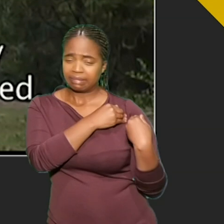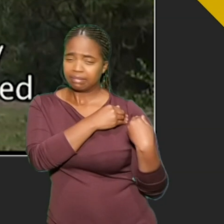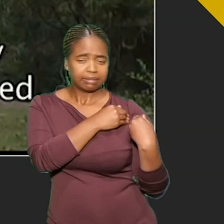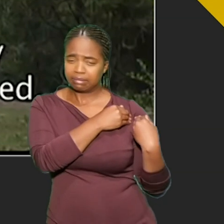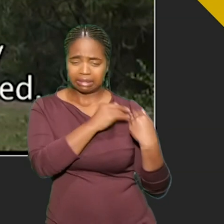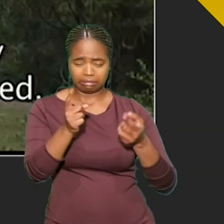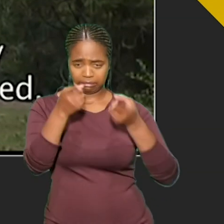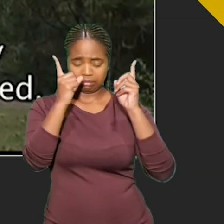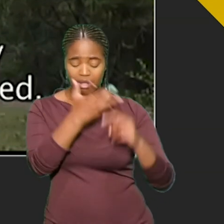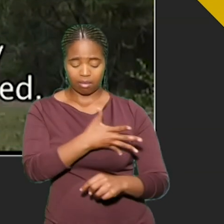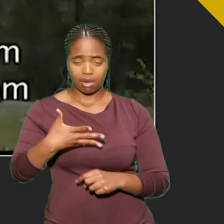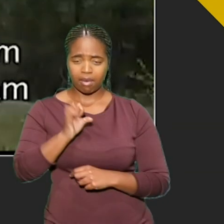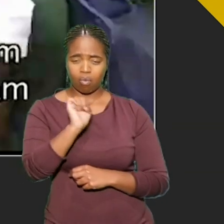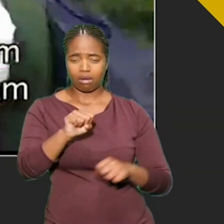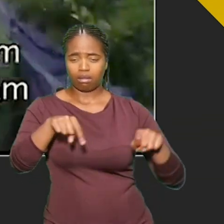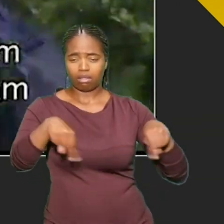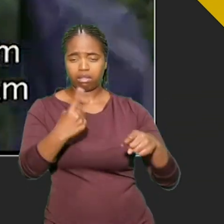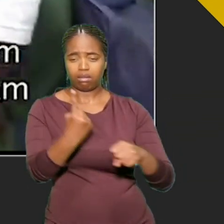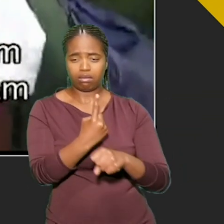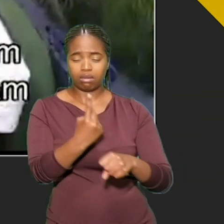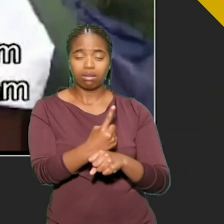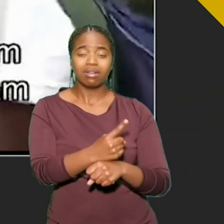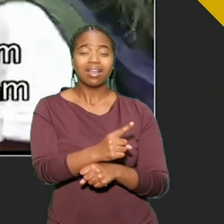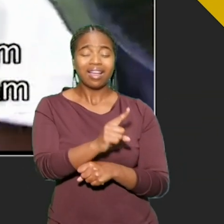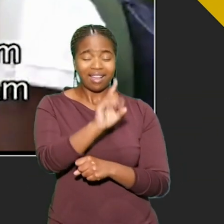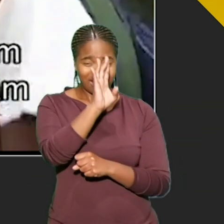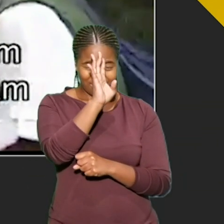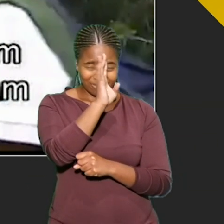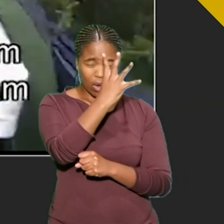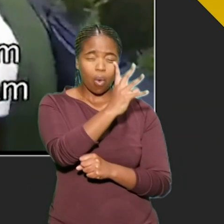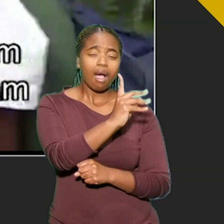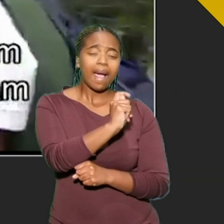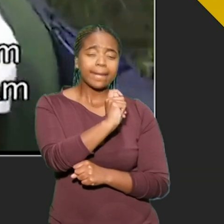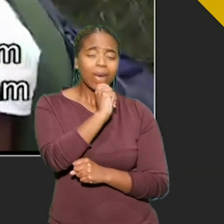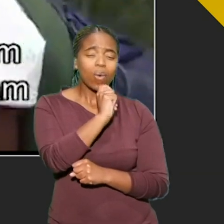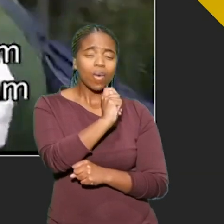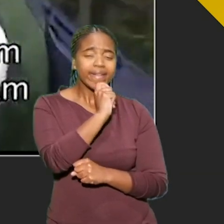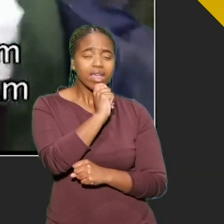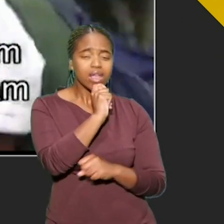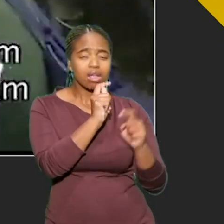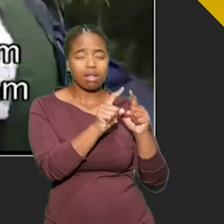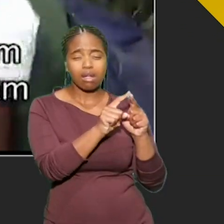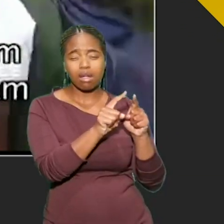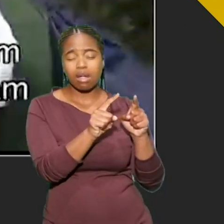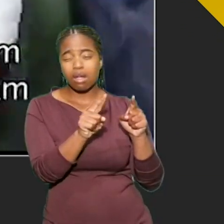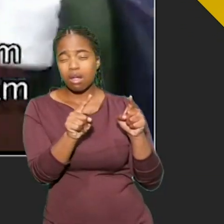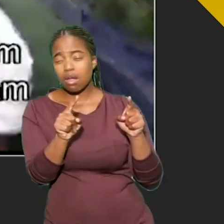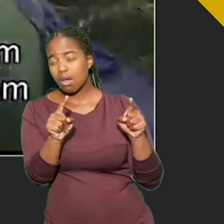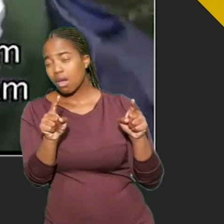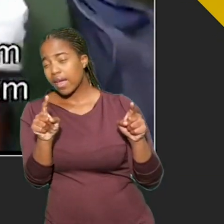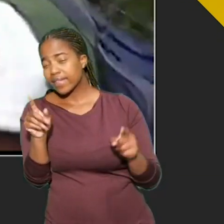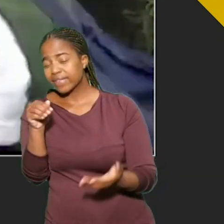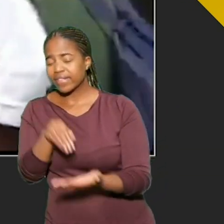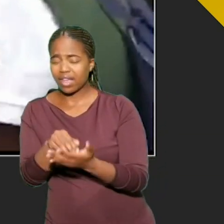buhlayo. Usuka ngo 4 xa esiya esikolweni. kuba ngenxa yedisense and ebambe wofika phaa